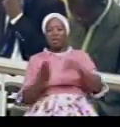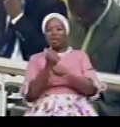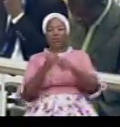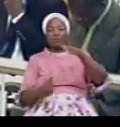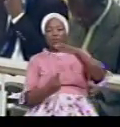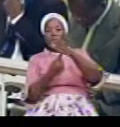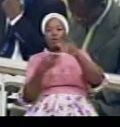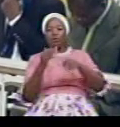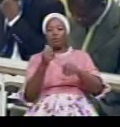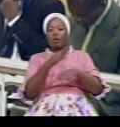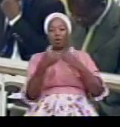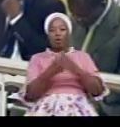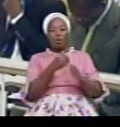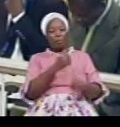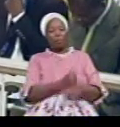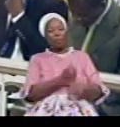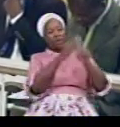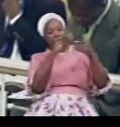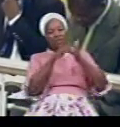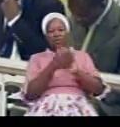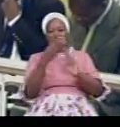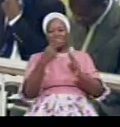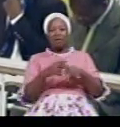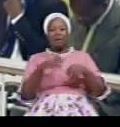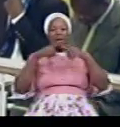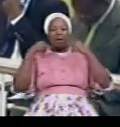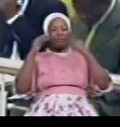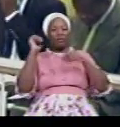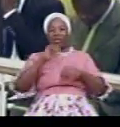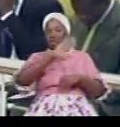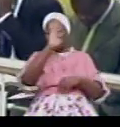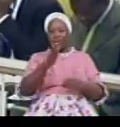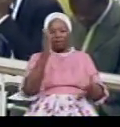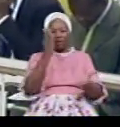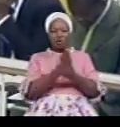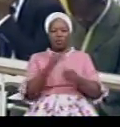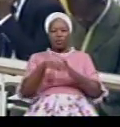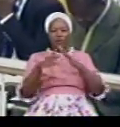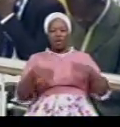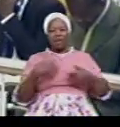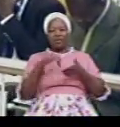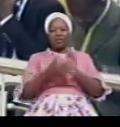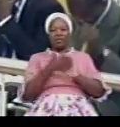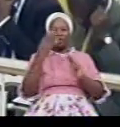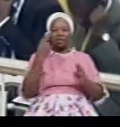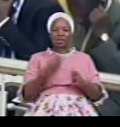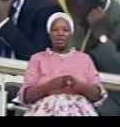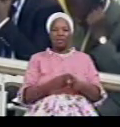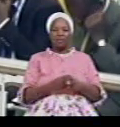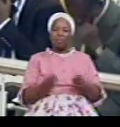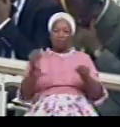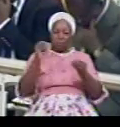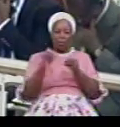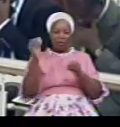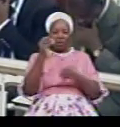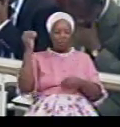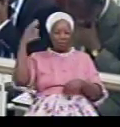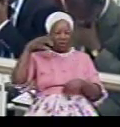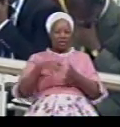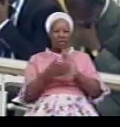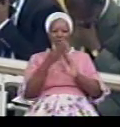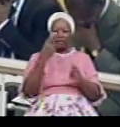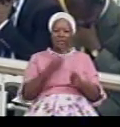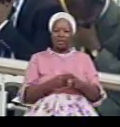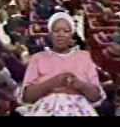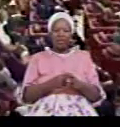Laughter will never stop in your life. more grace,